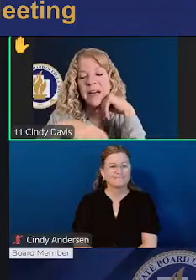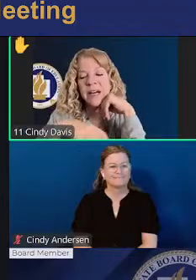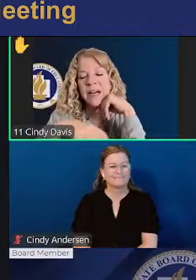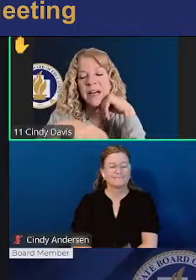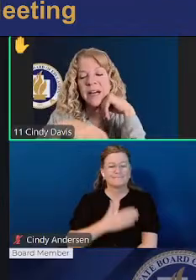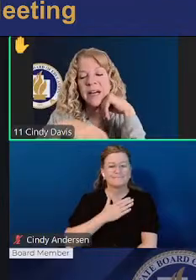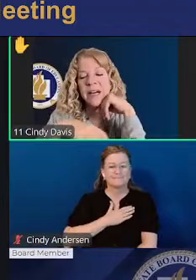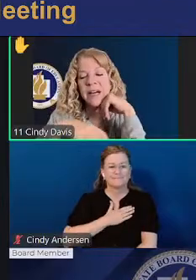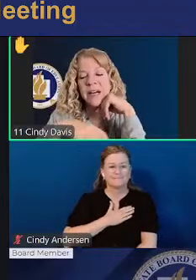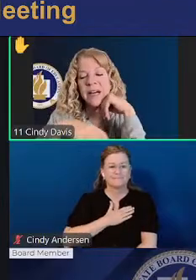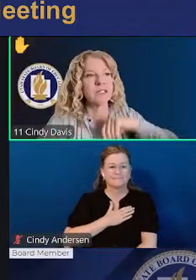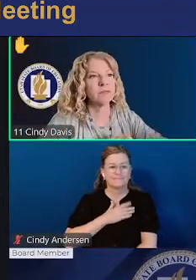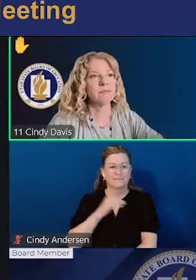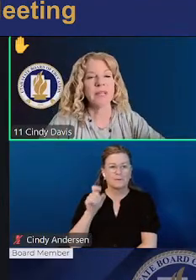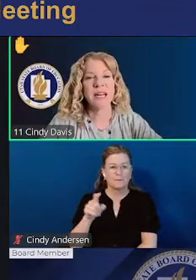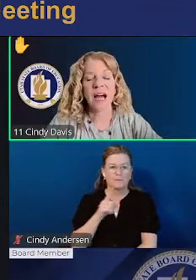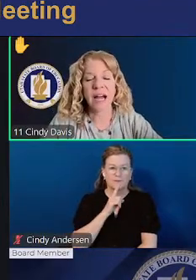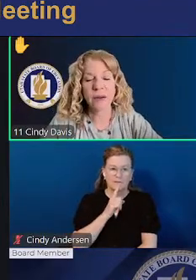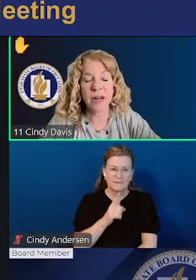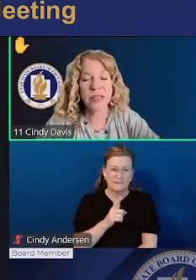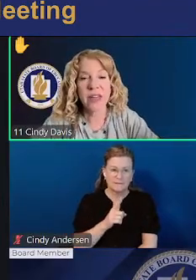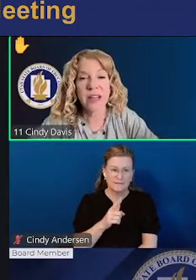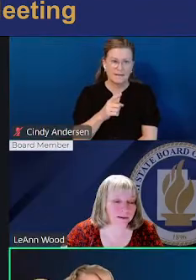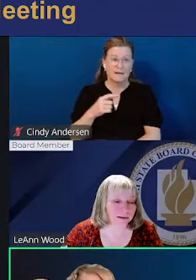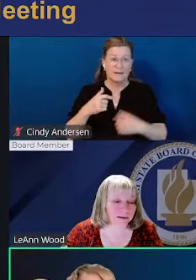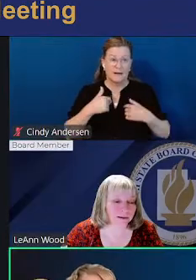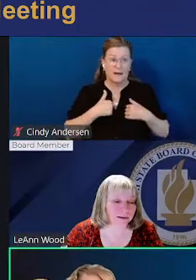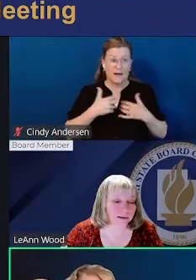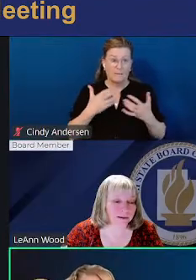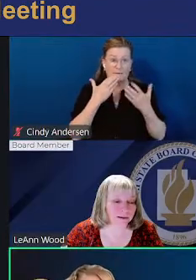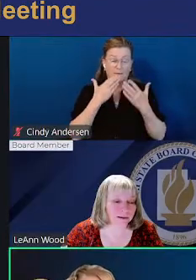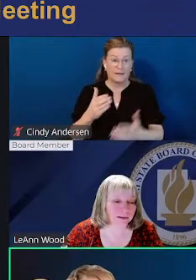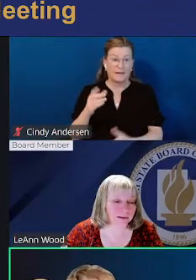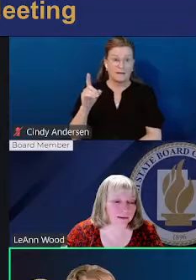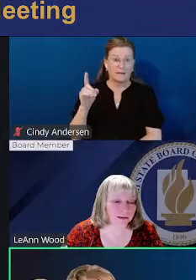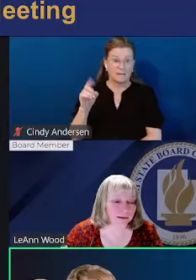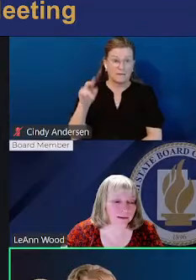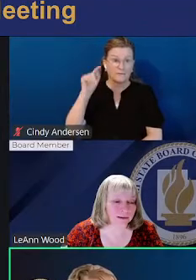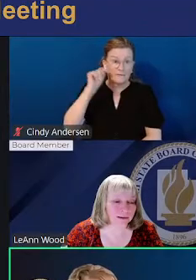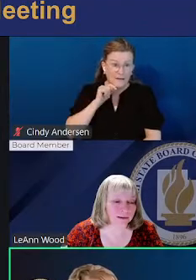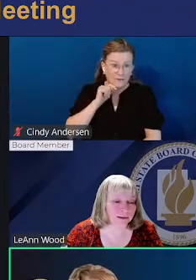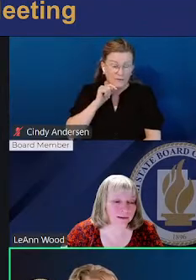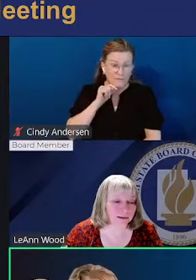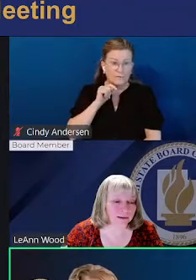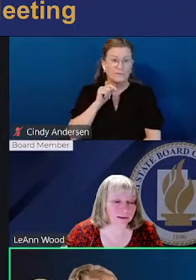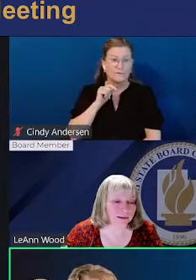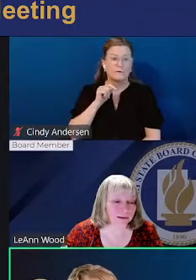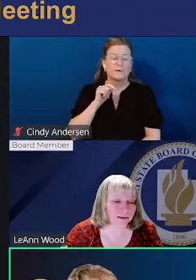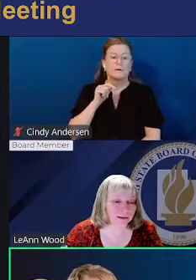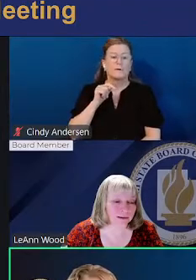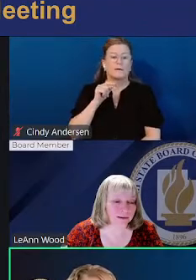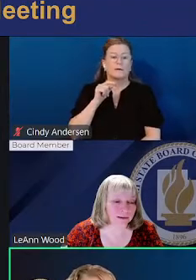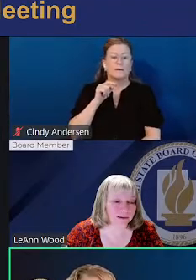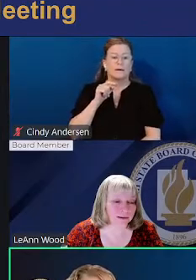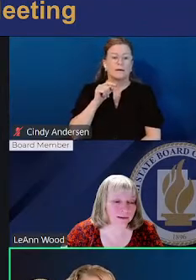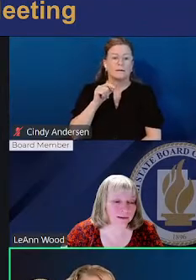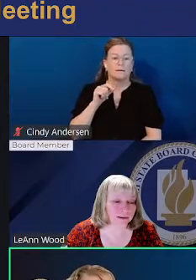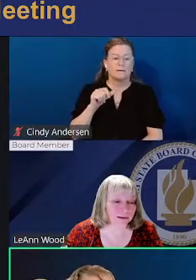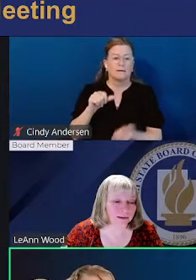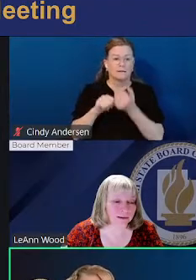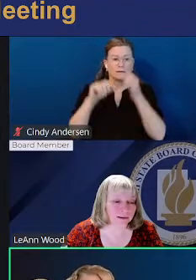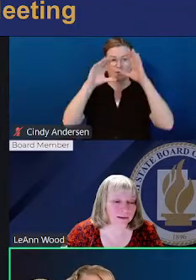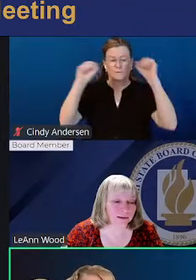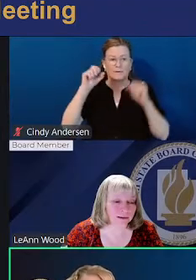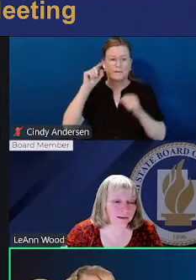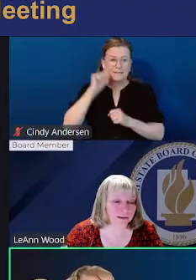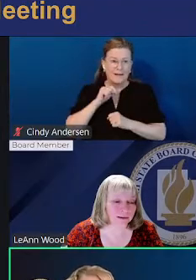My question is, and I want to thank Dr. Tanner, Assistant Superintendent Tanner, because